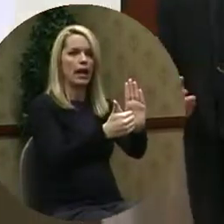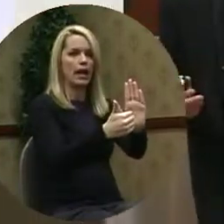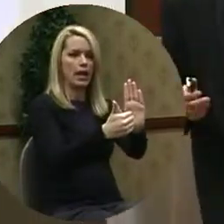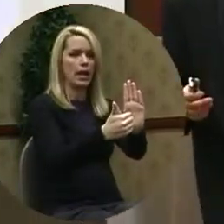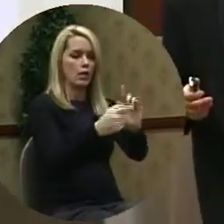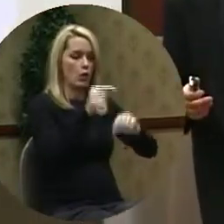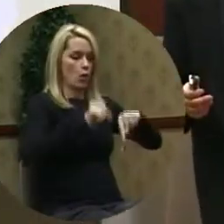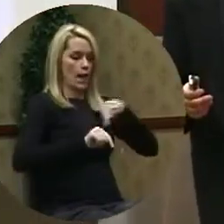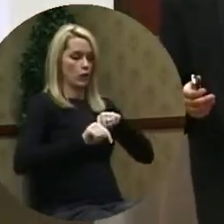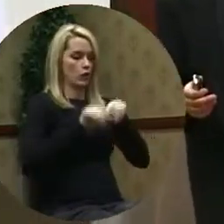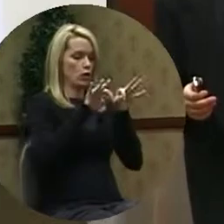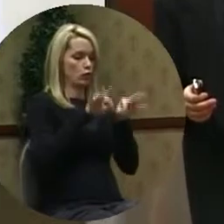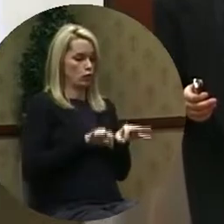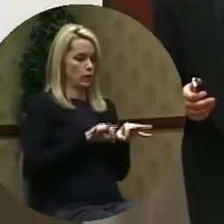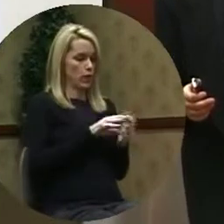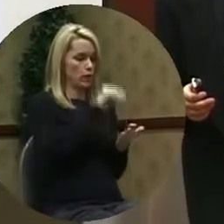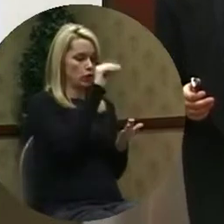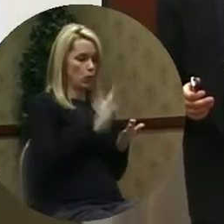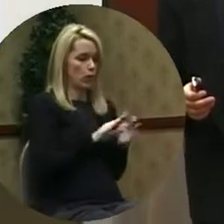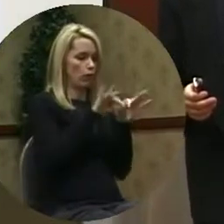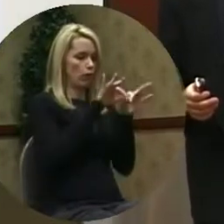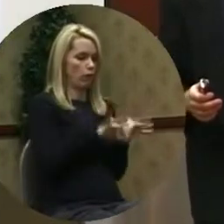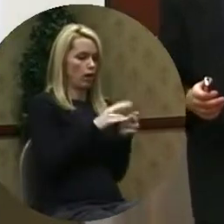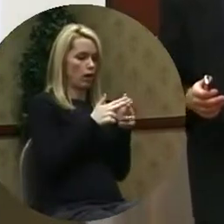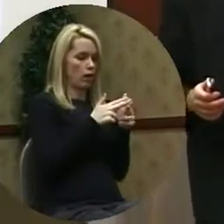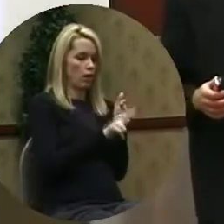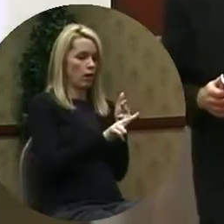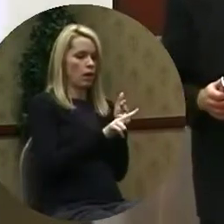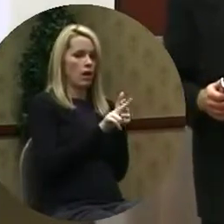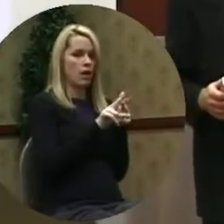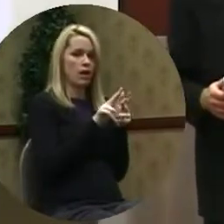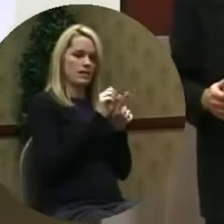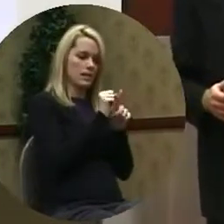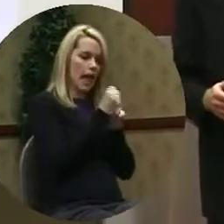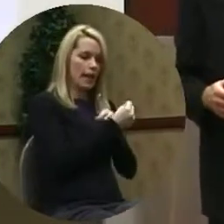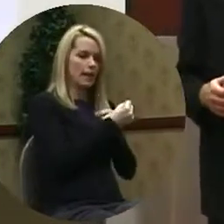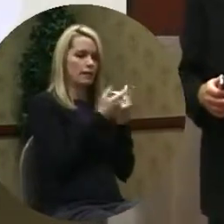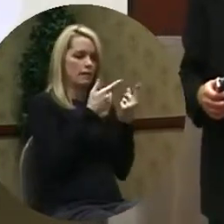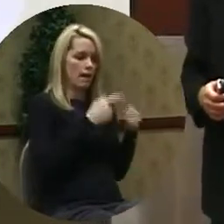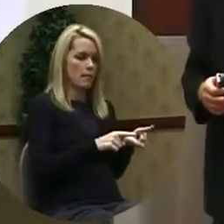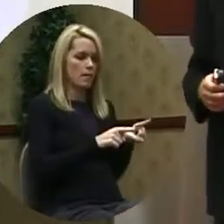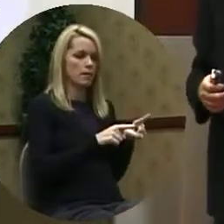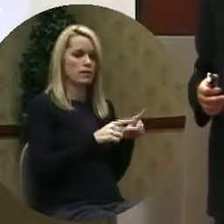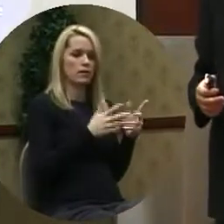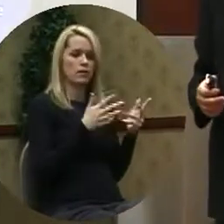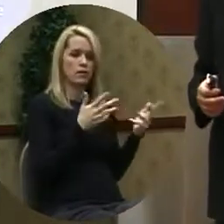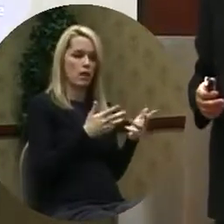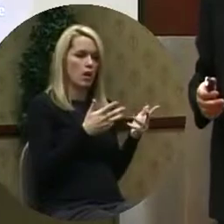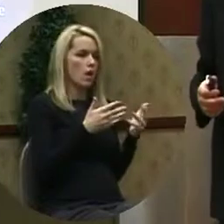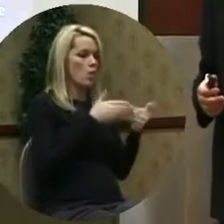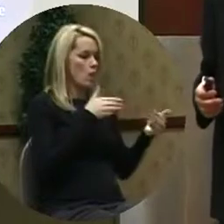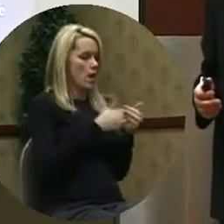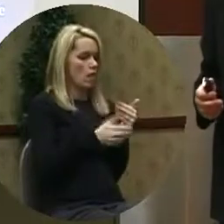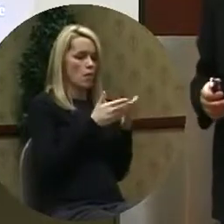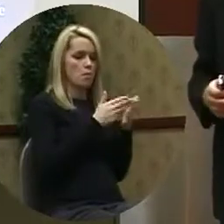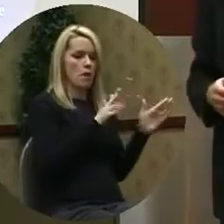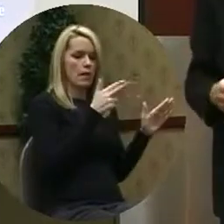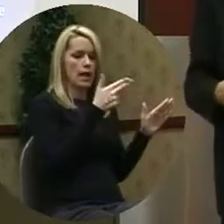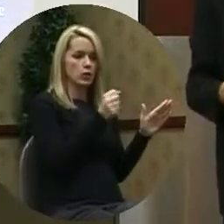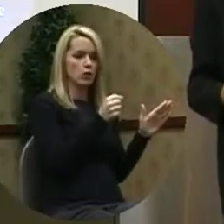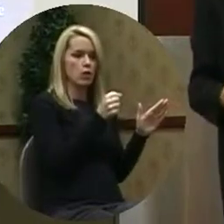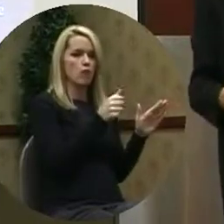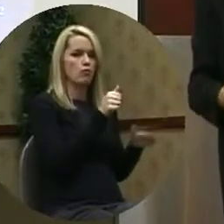here's a little description of the student, here's a little description of their setting, so they go to a public high school, or they go to a private school, or whatever it